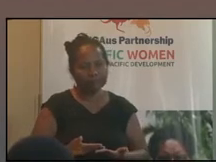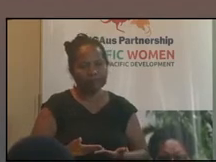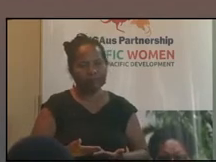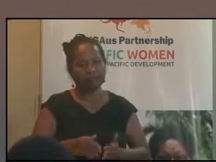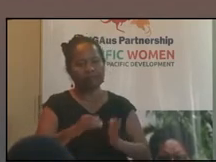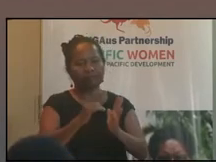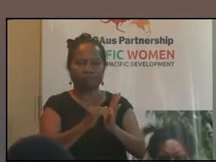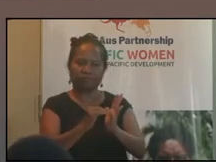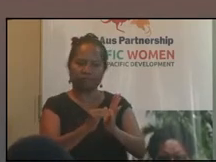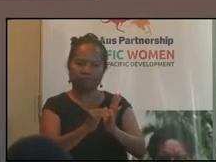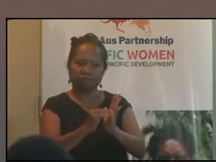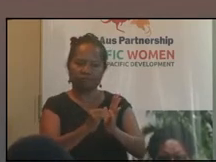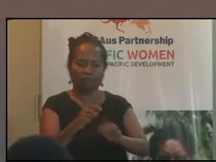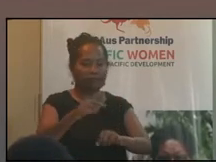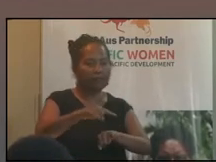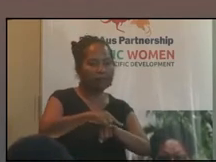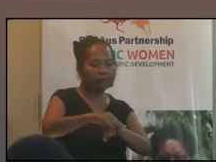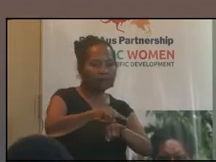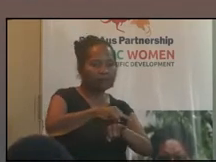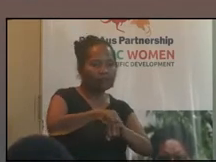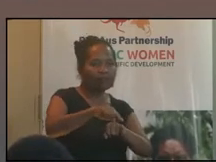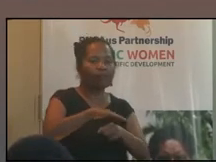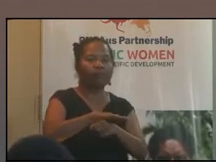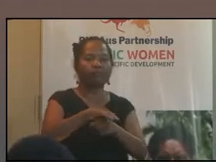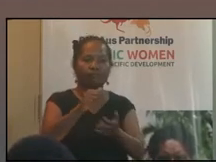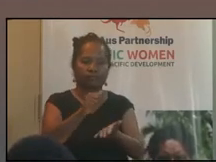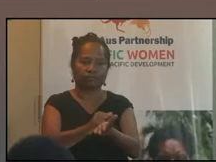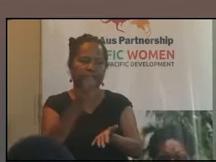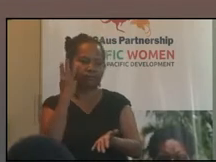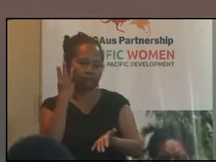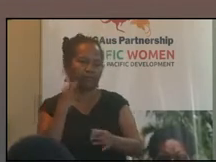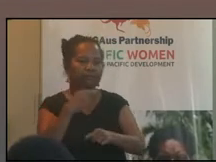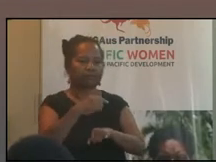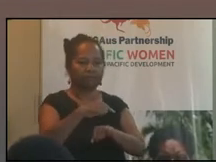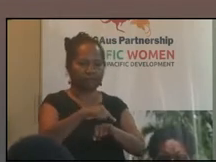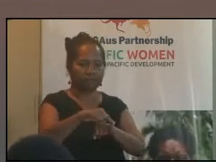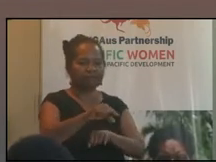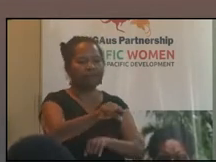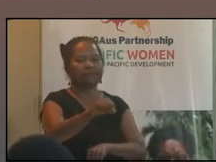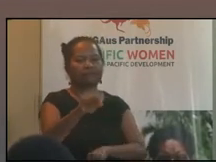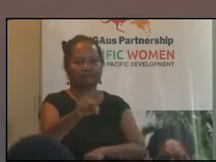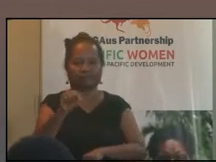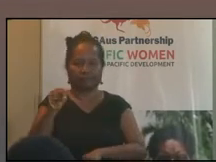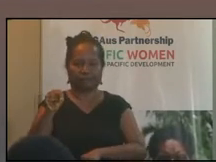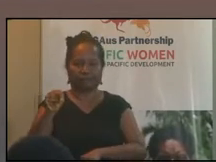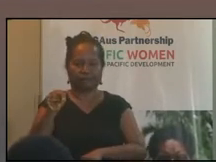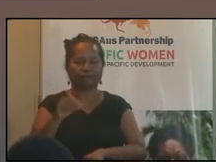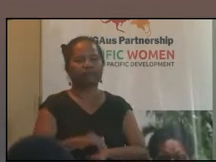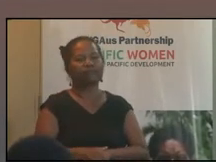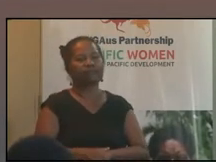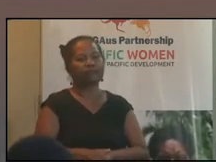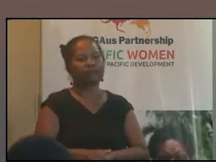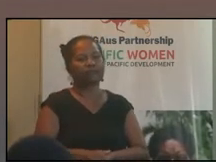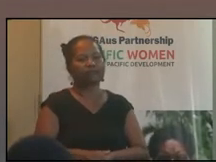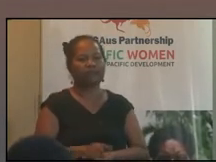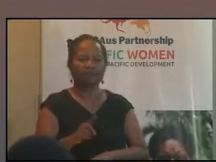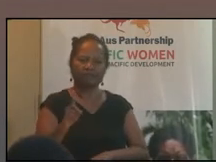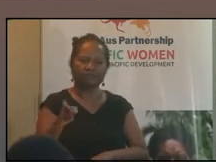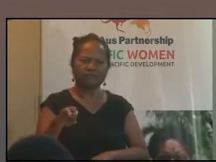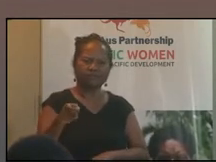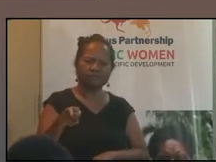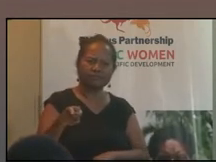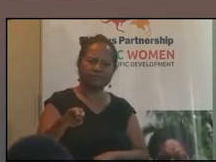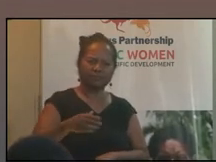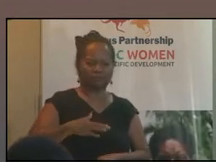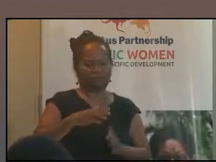the organic law in elections to ensure that the women got elected through the electoral process. But